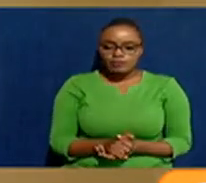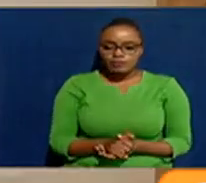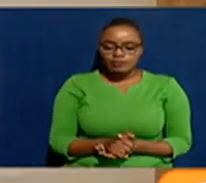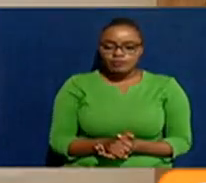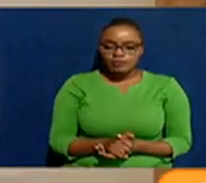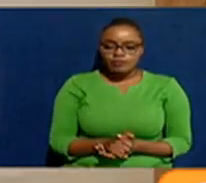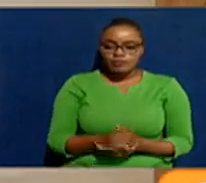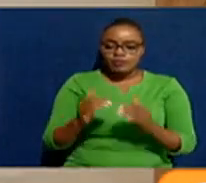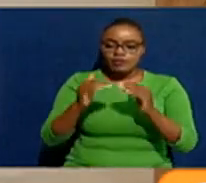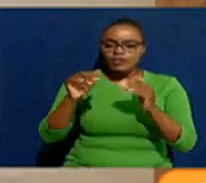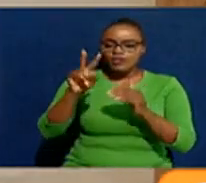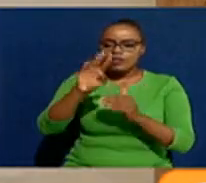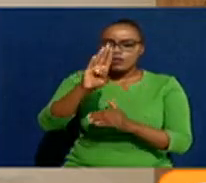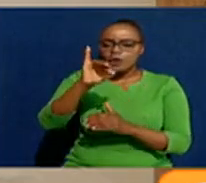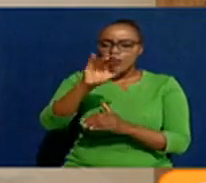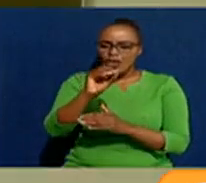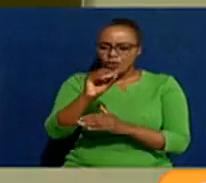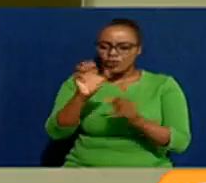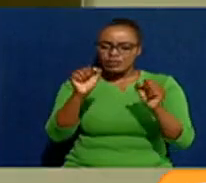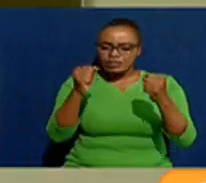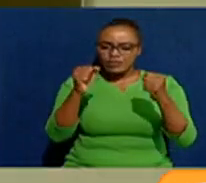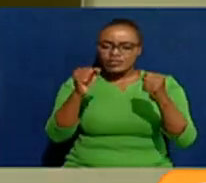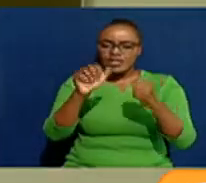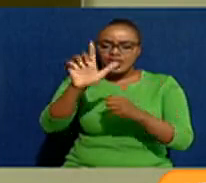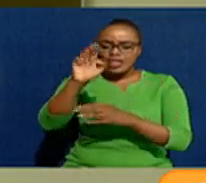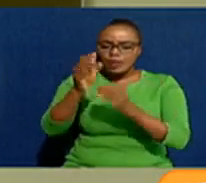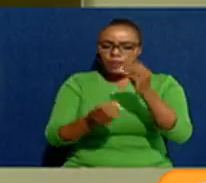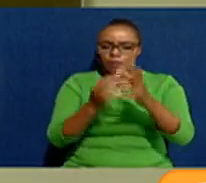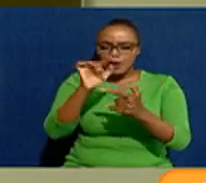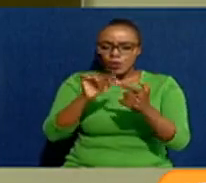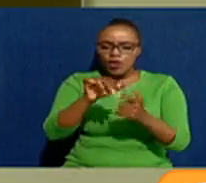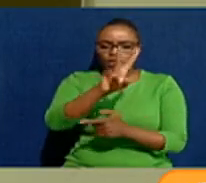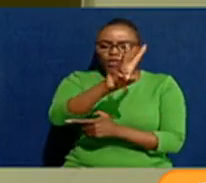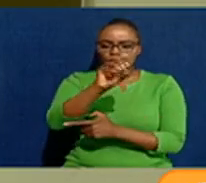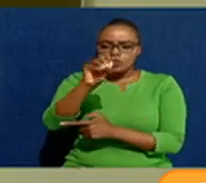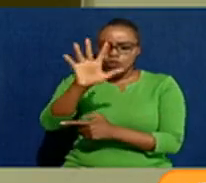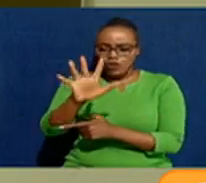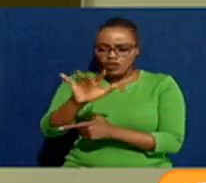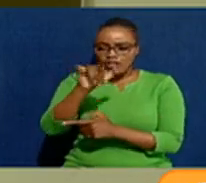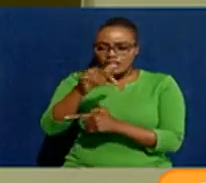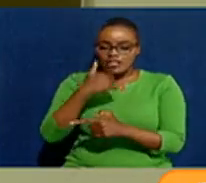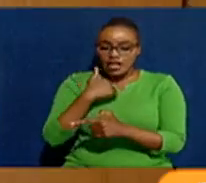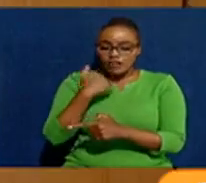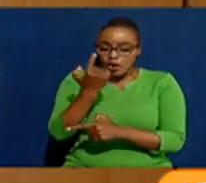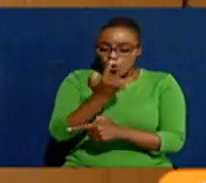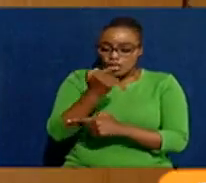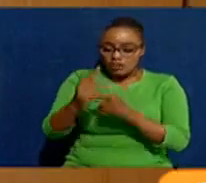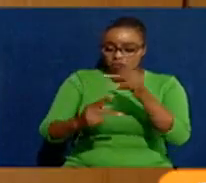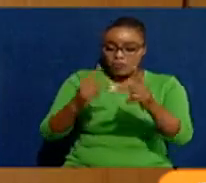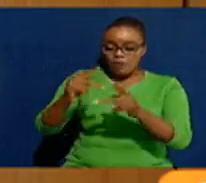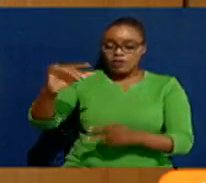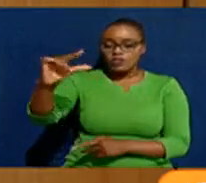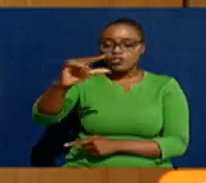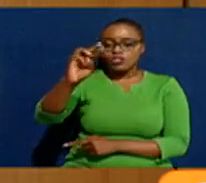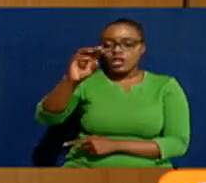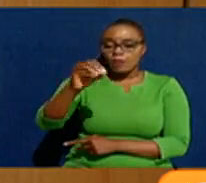University's Level 2 Biosafety Laboratory that was unveiled in 2005 is the pioneer plant for processing of